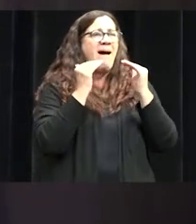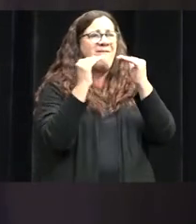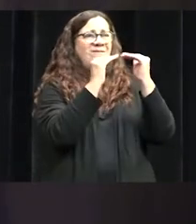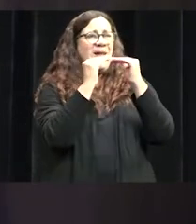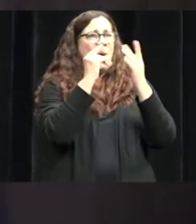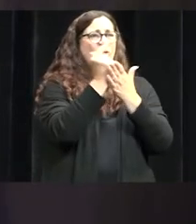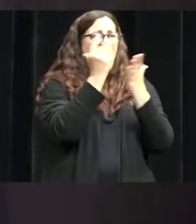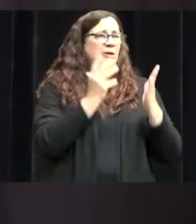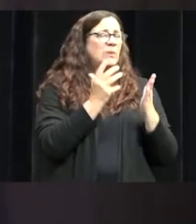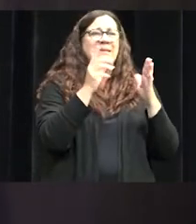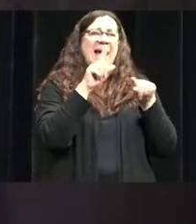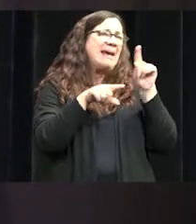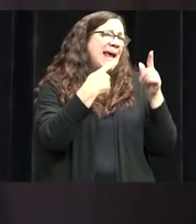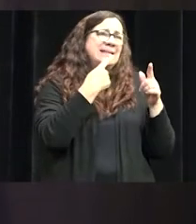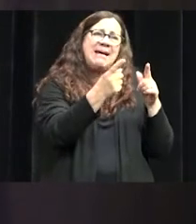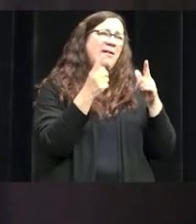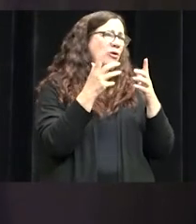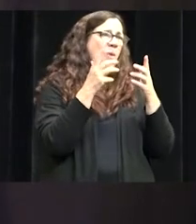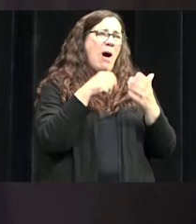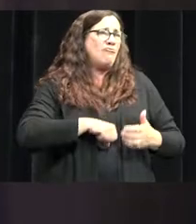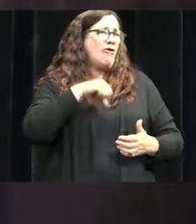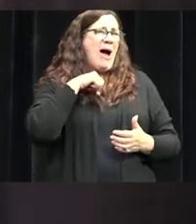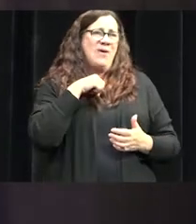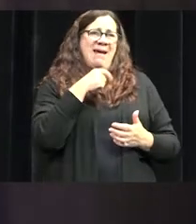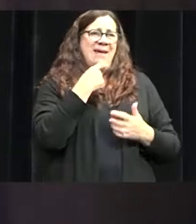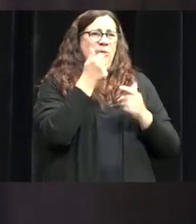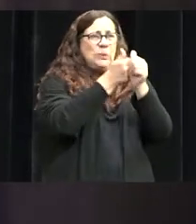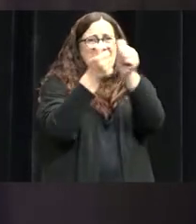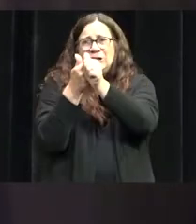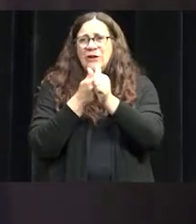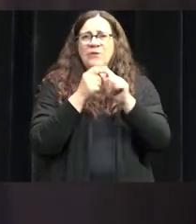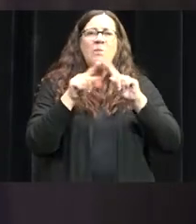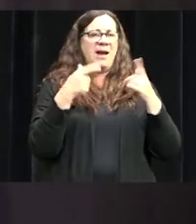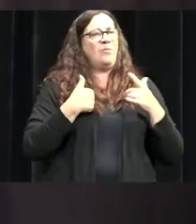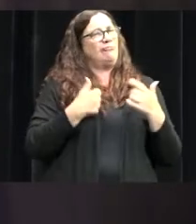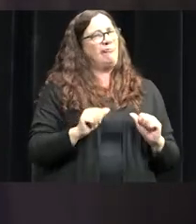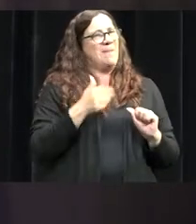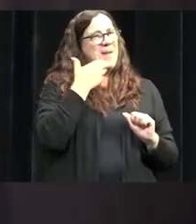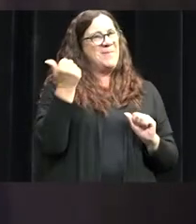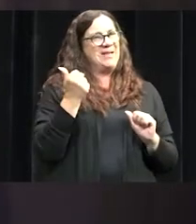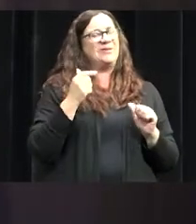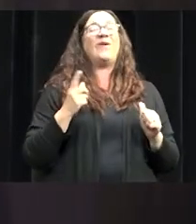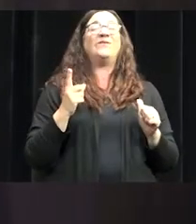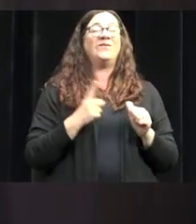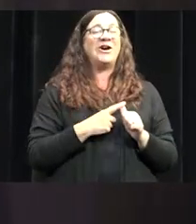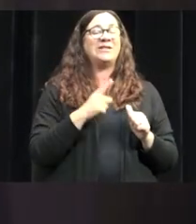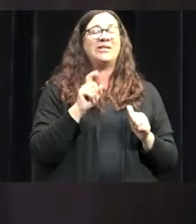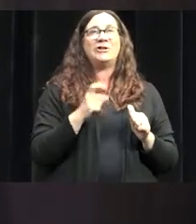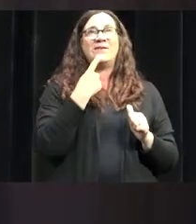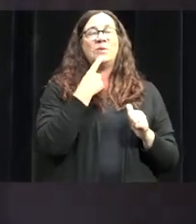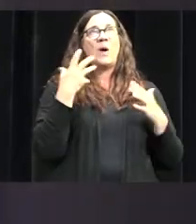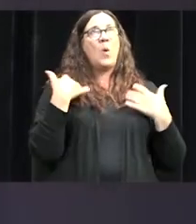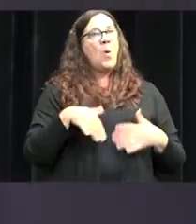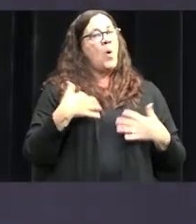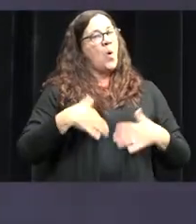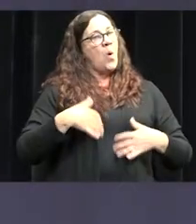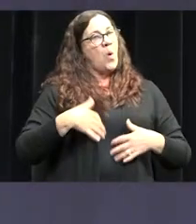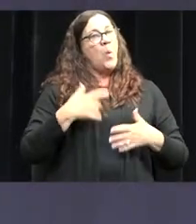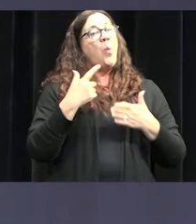best so i just have to say it what a decade this last year has been